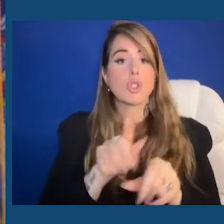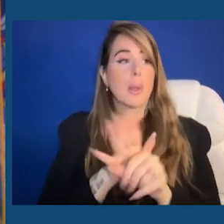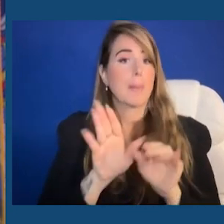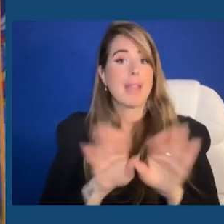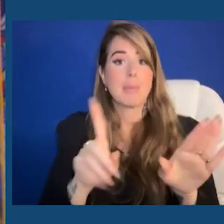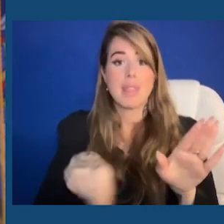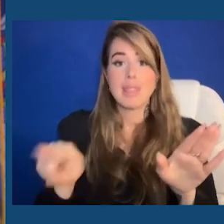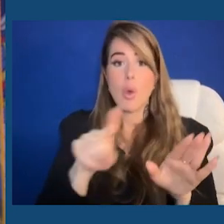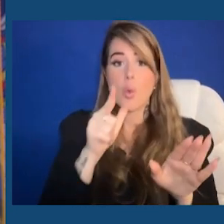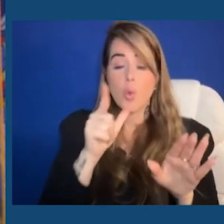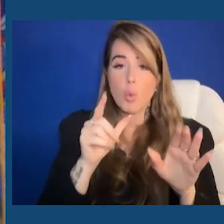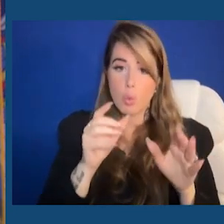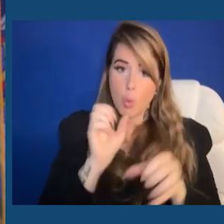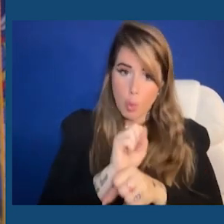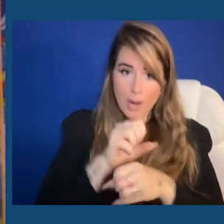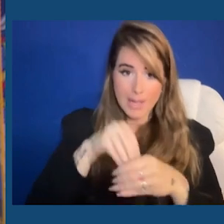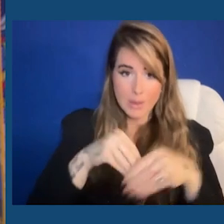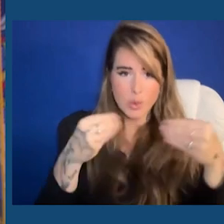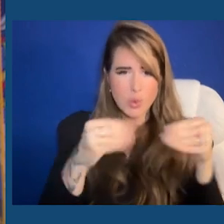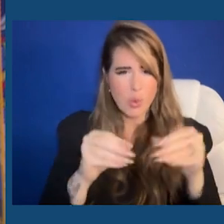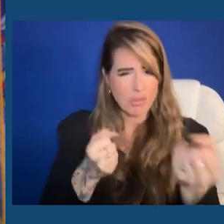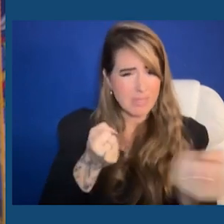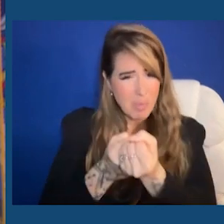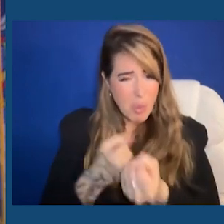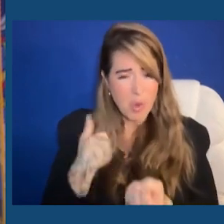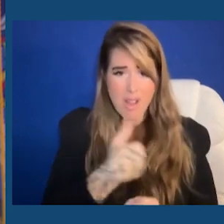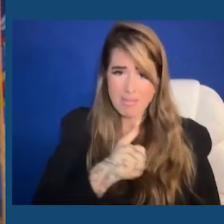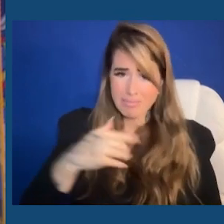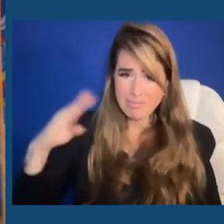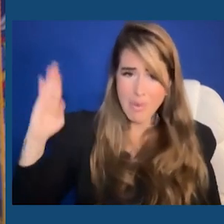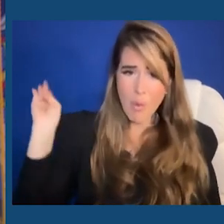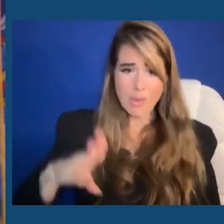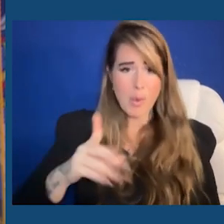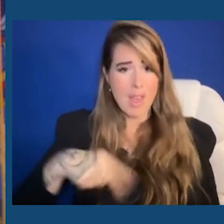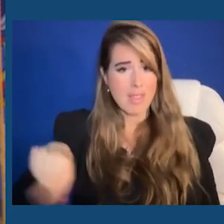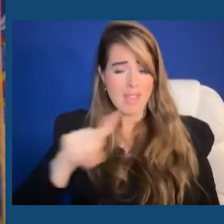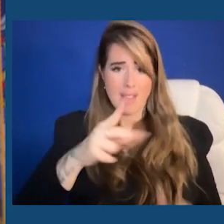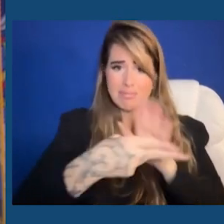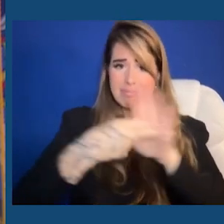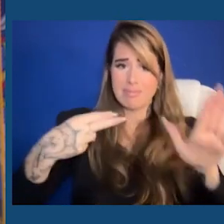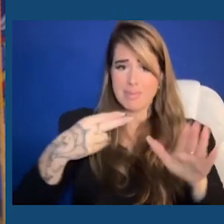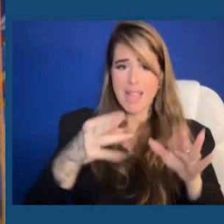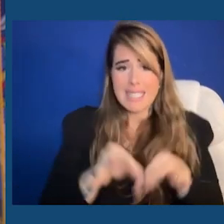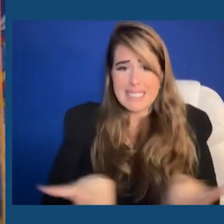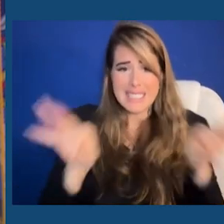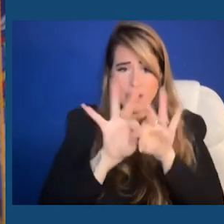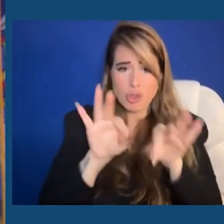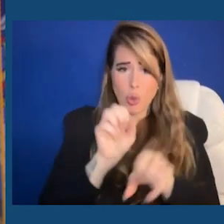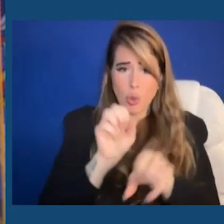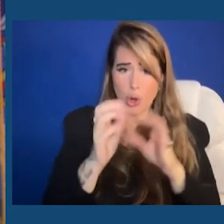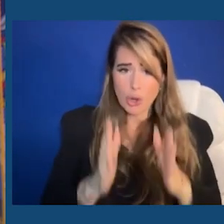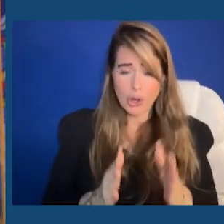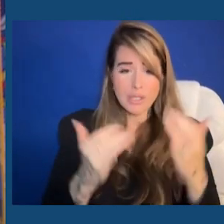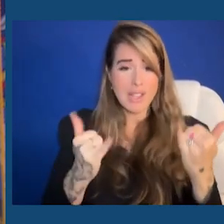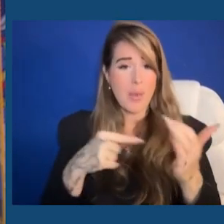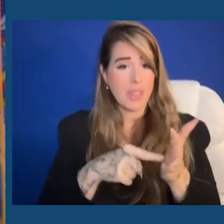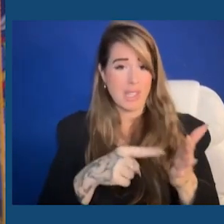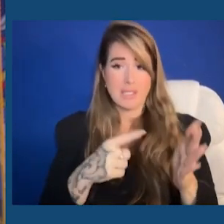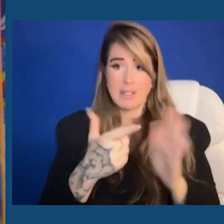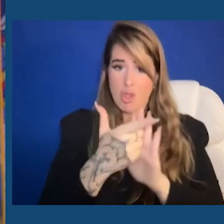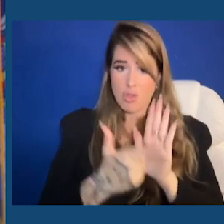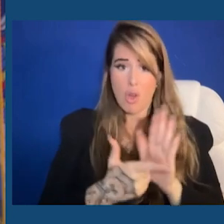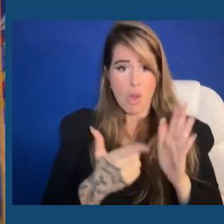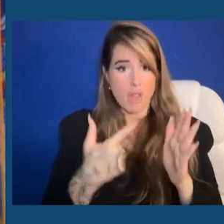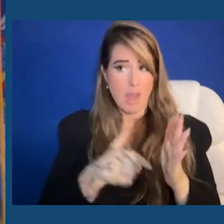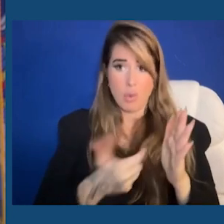retail workers, were the backbone of our community. They were deemed as essential workers, and this legislation is historic because it shows and